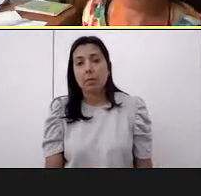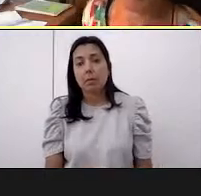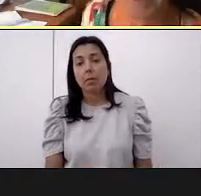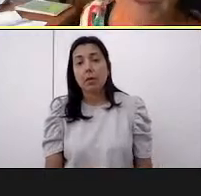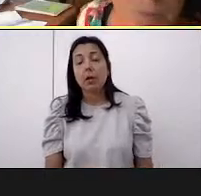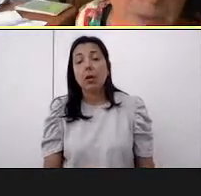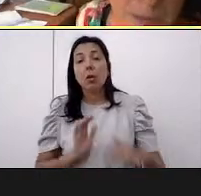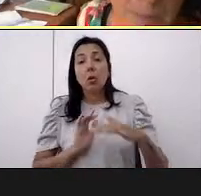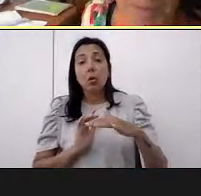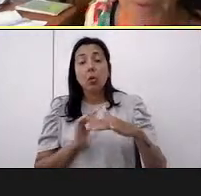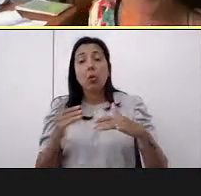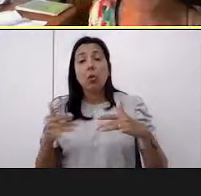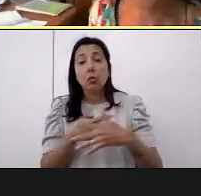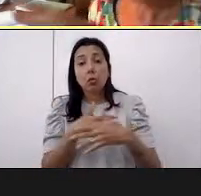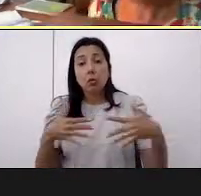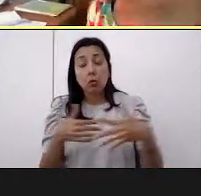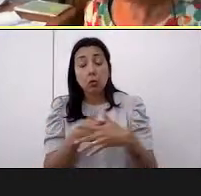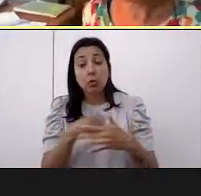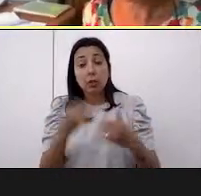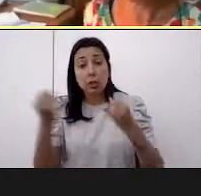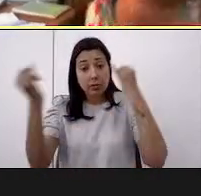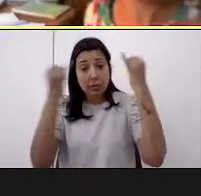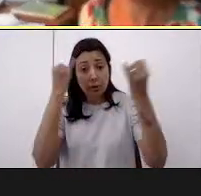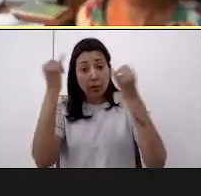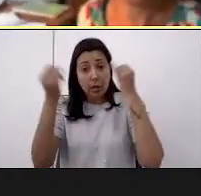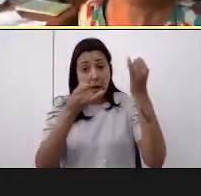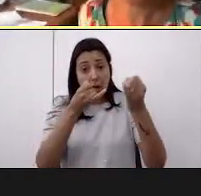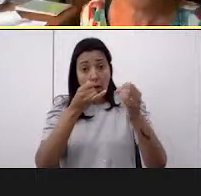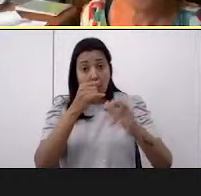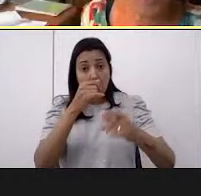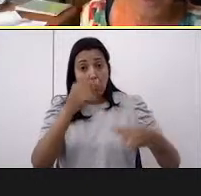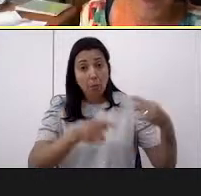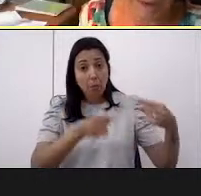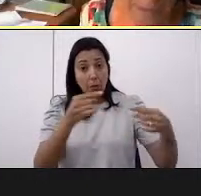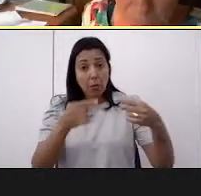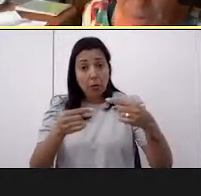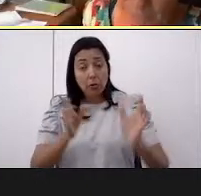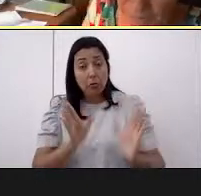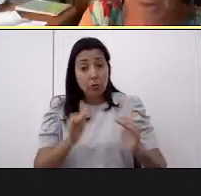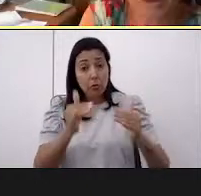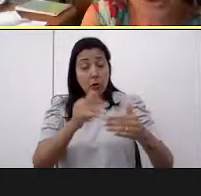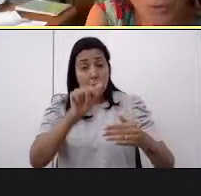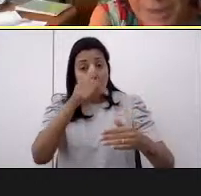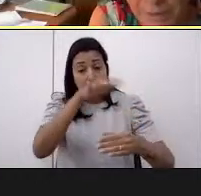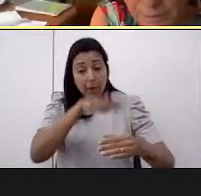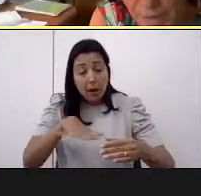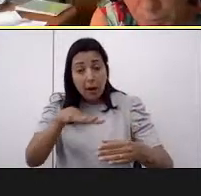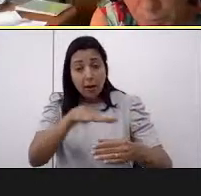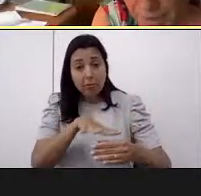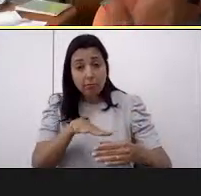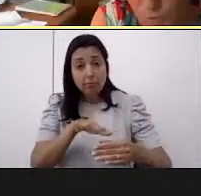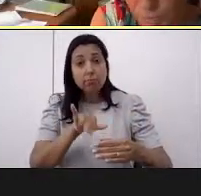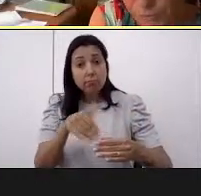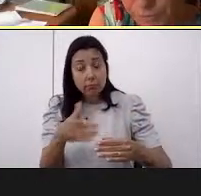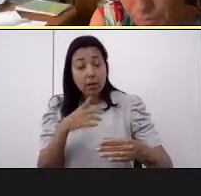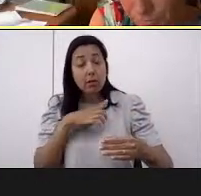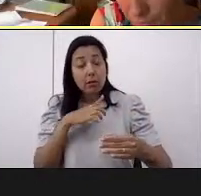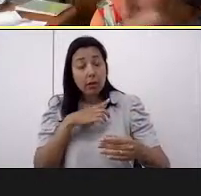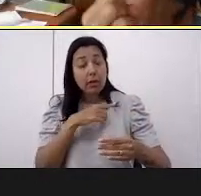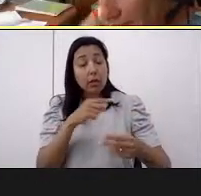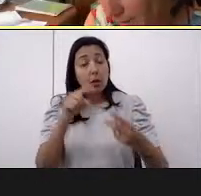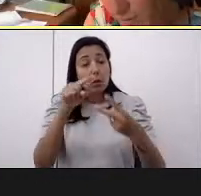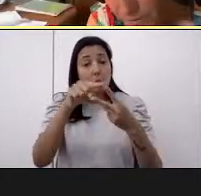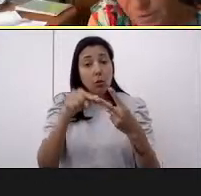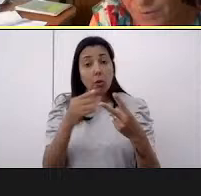policy arena and to make the public policy. And the idea is that this is fed through. Well, there are two main types